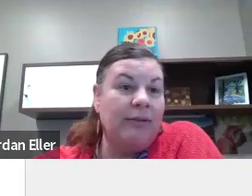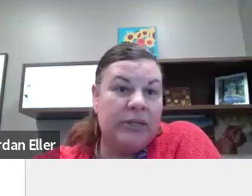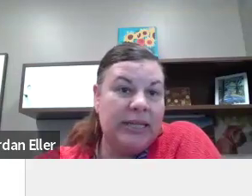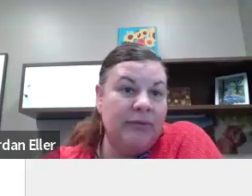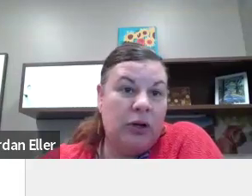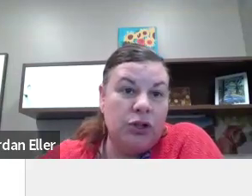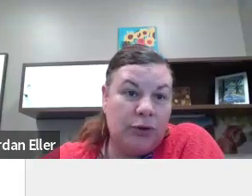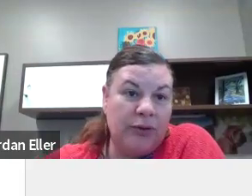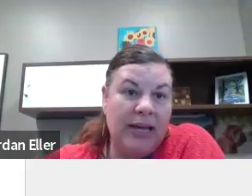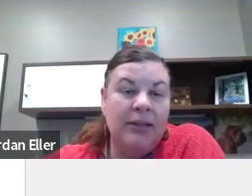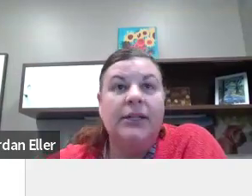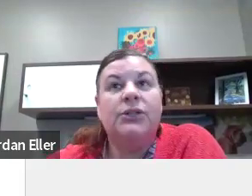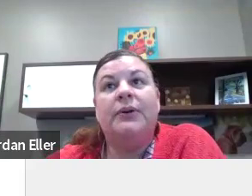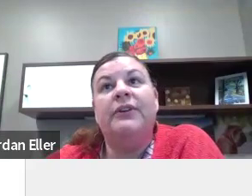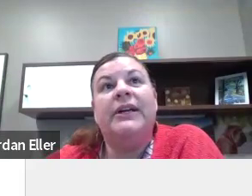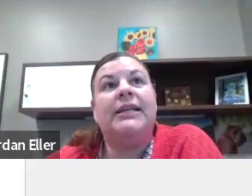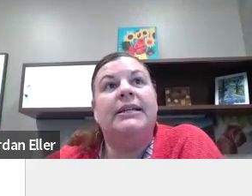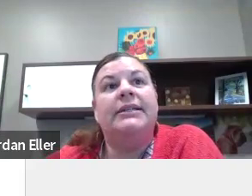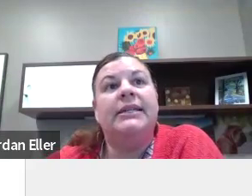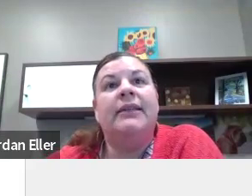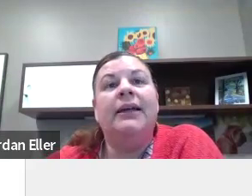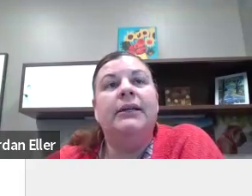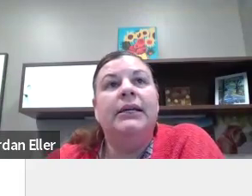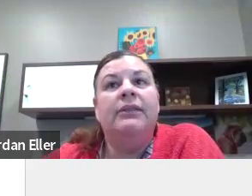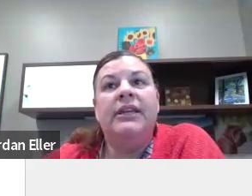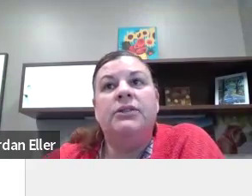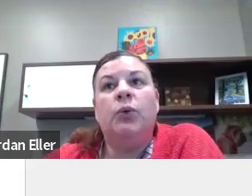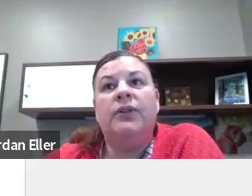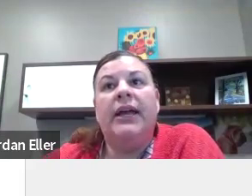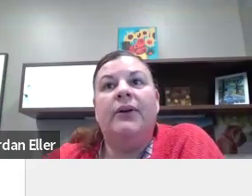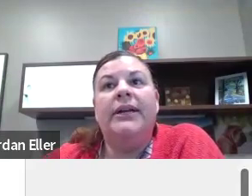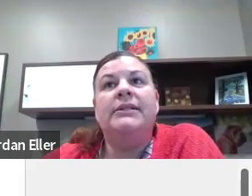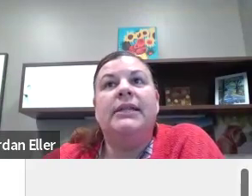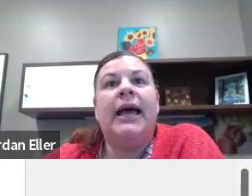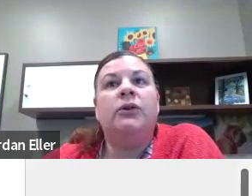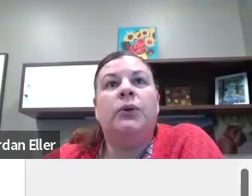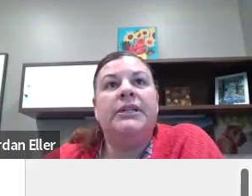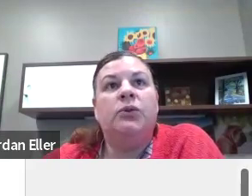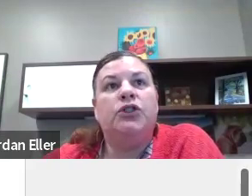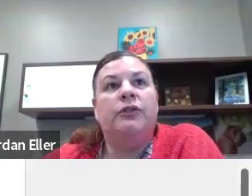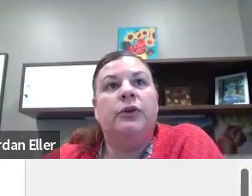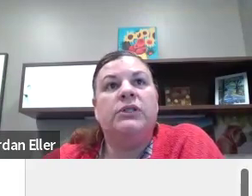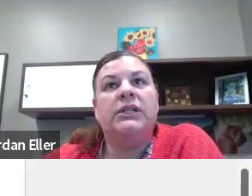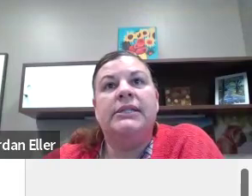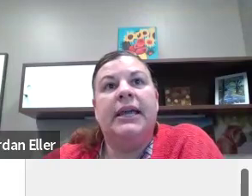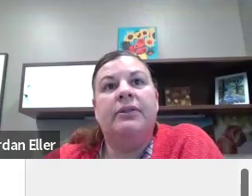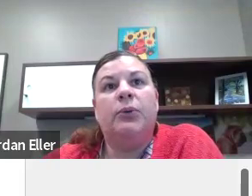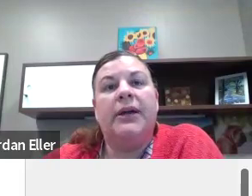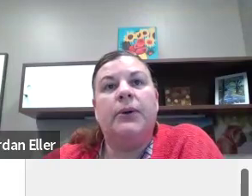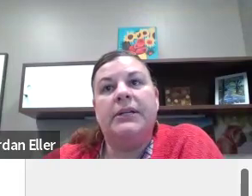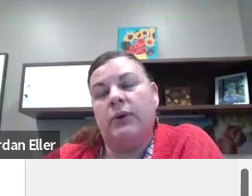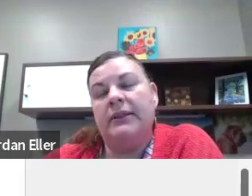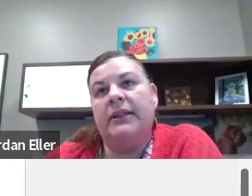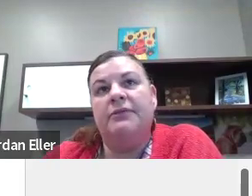most that we have received on a survey. So we were very excited to see that. These were the areas, the categories in which folks could say